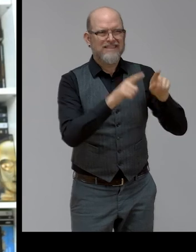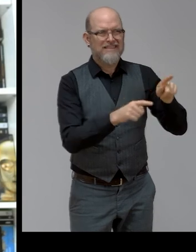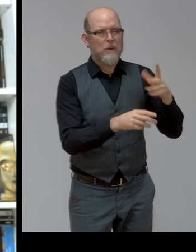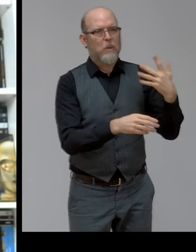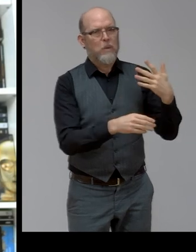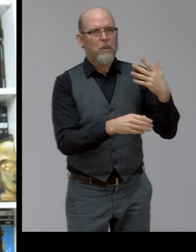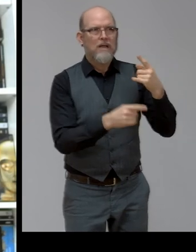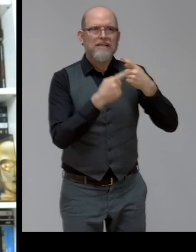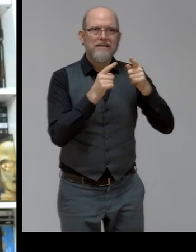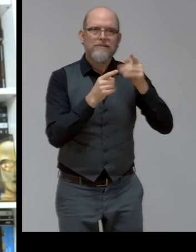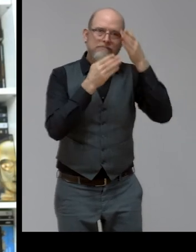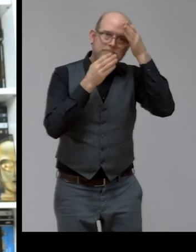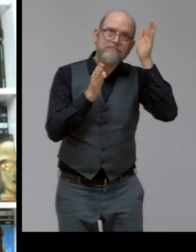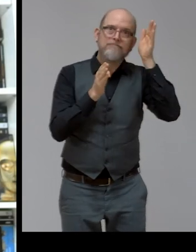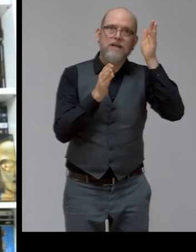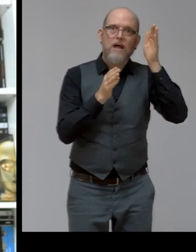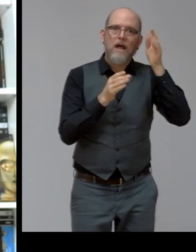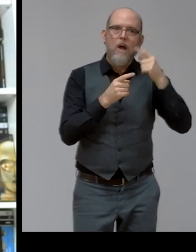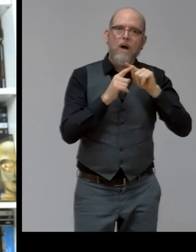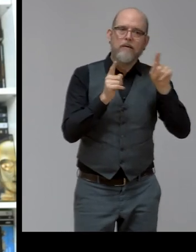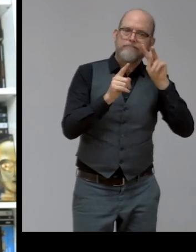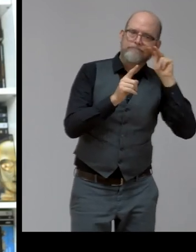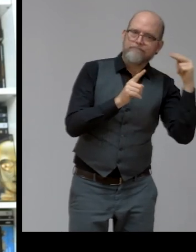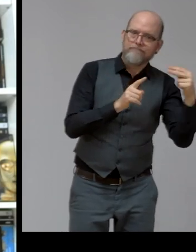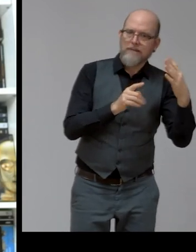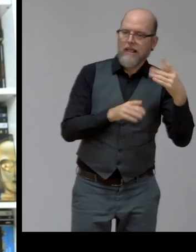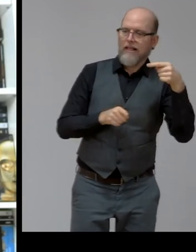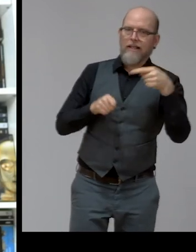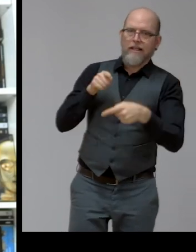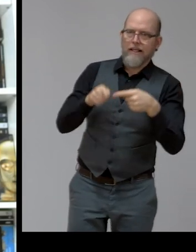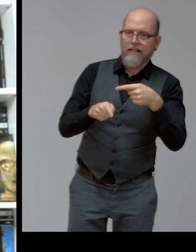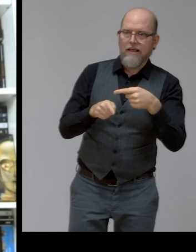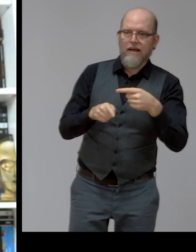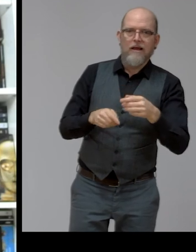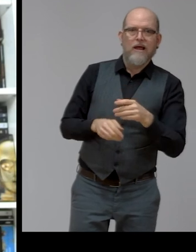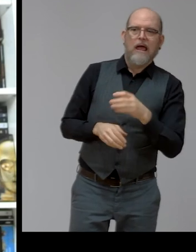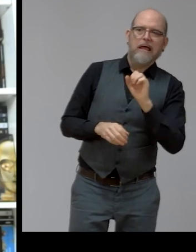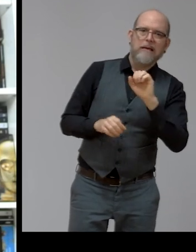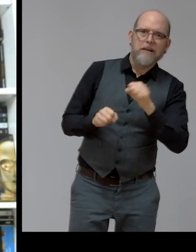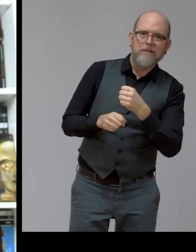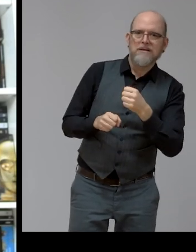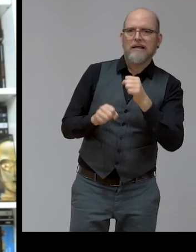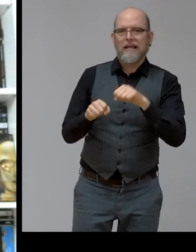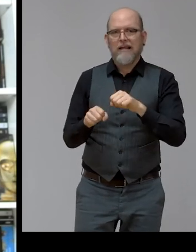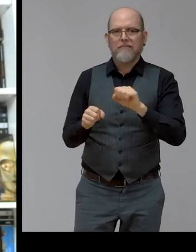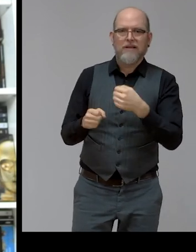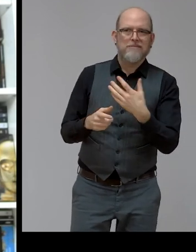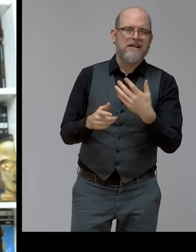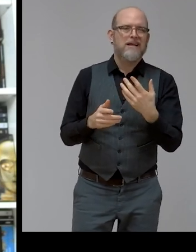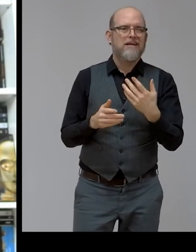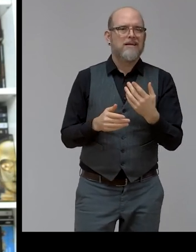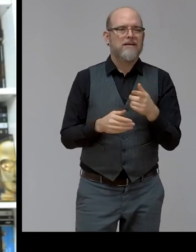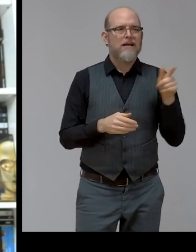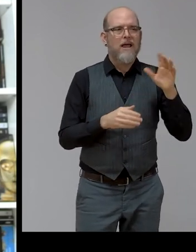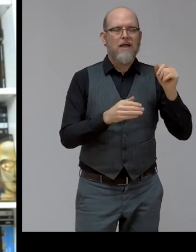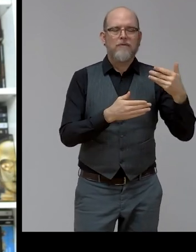opinions on the table, other like prejudices, backgrounds. So I think I